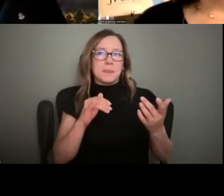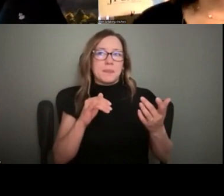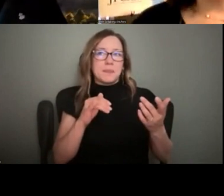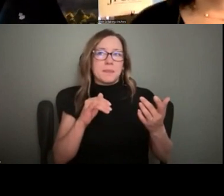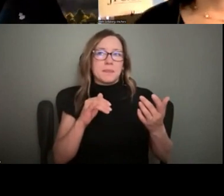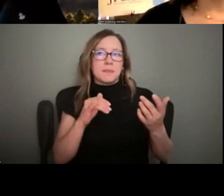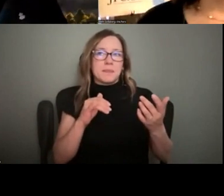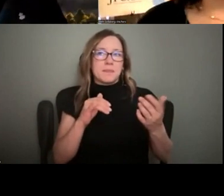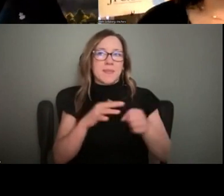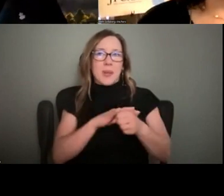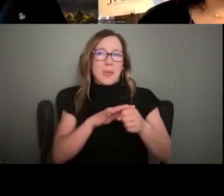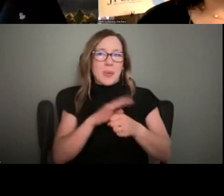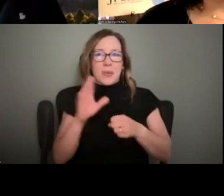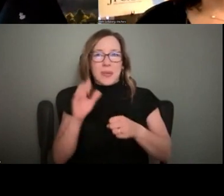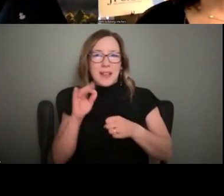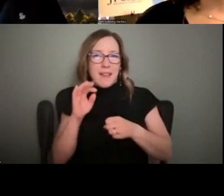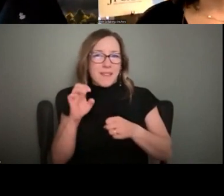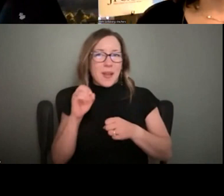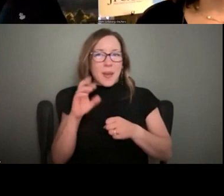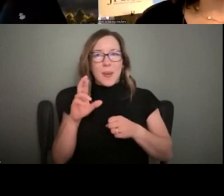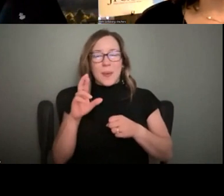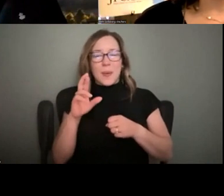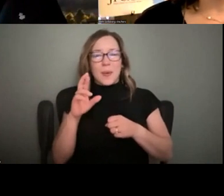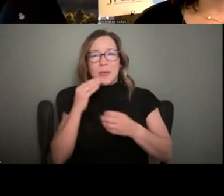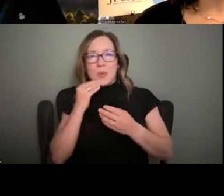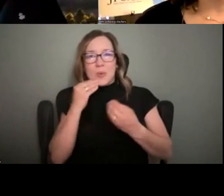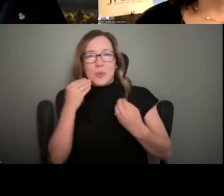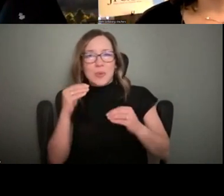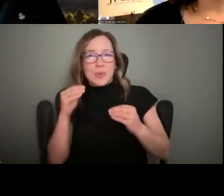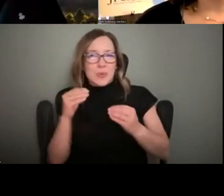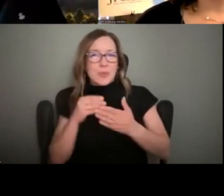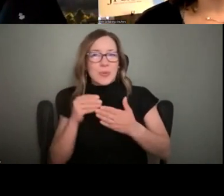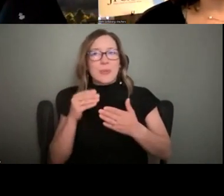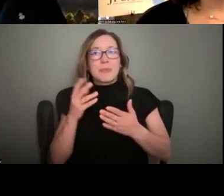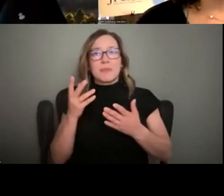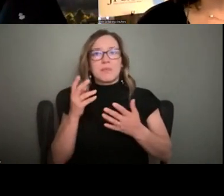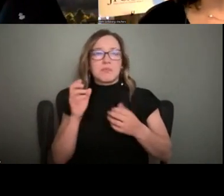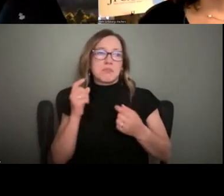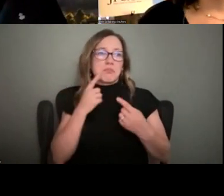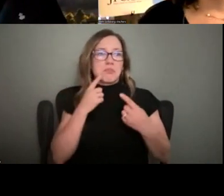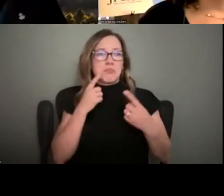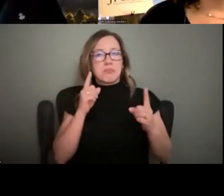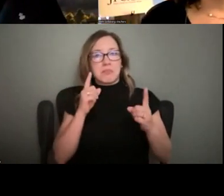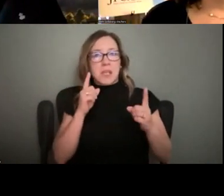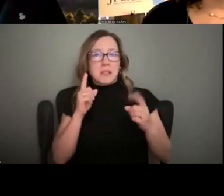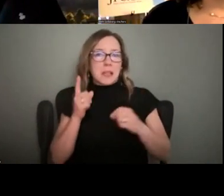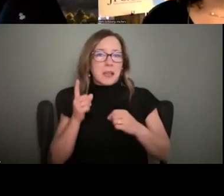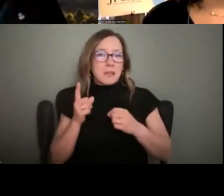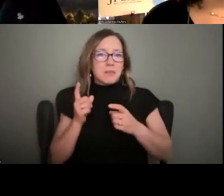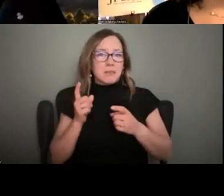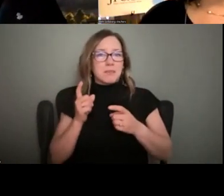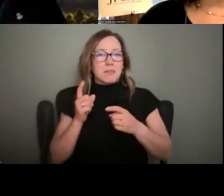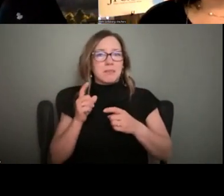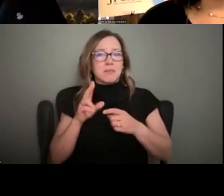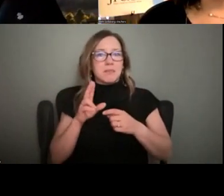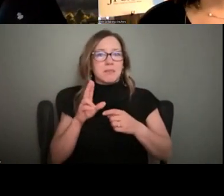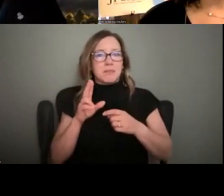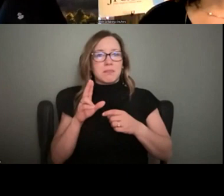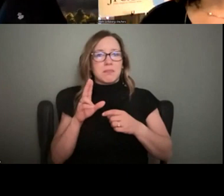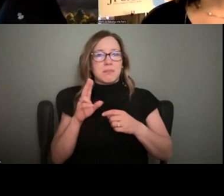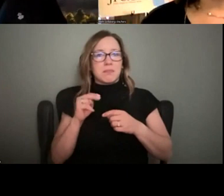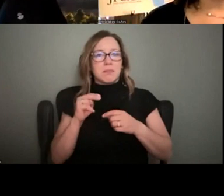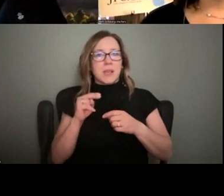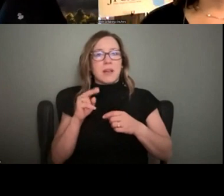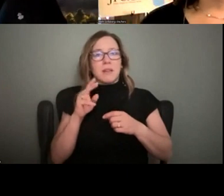a local cafe or supermarket, and sometimes people have success getting the in-kind donations. And, you know,